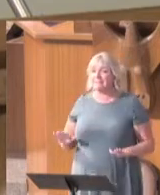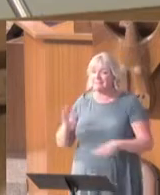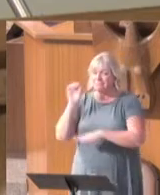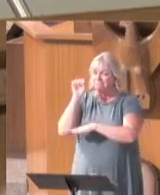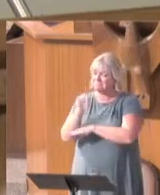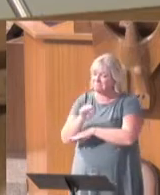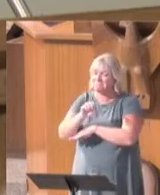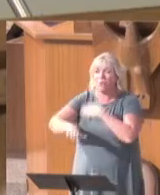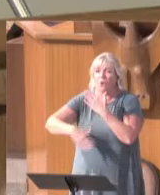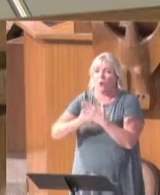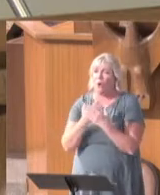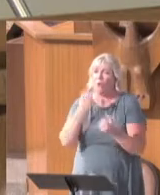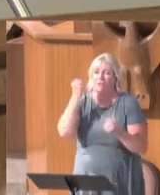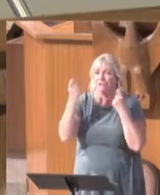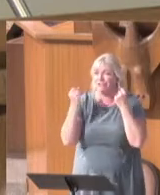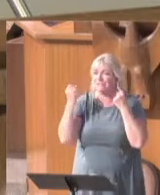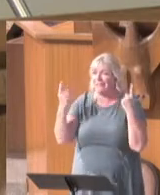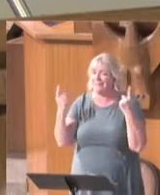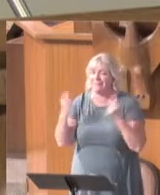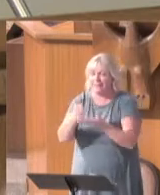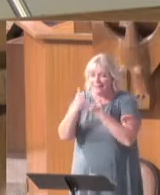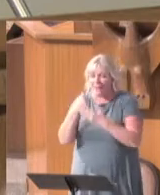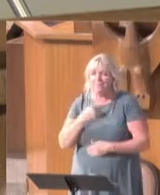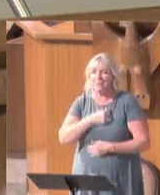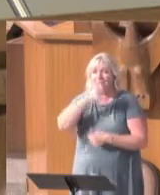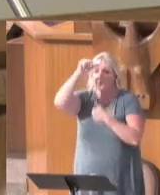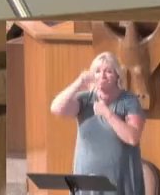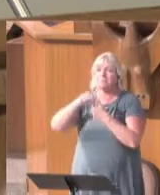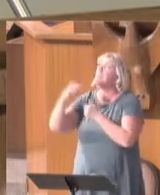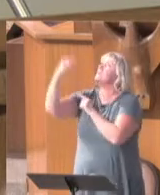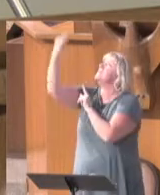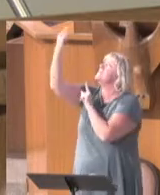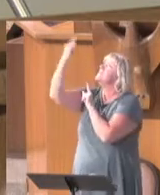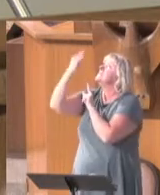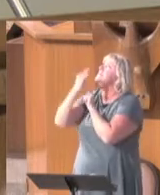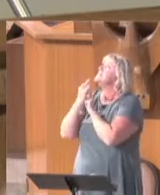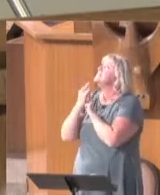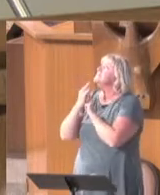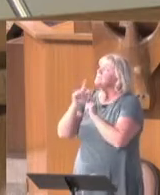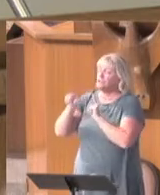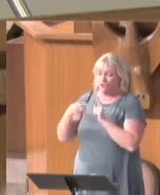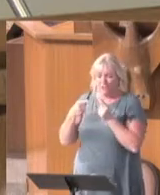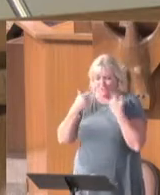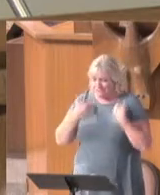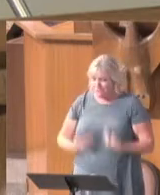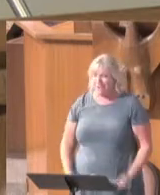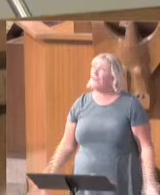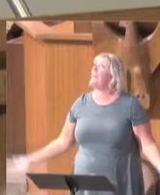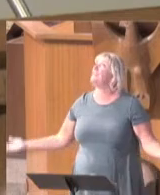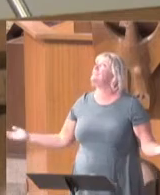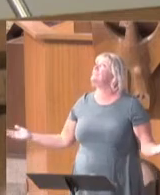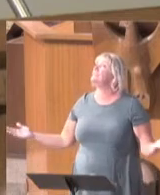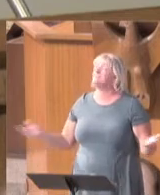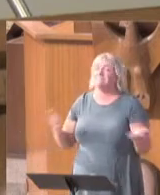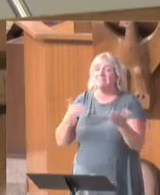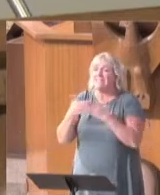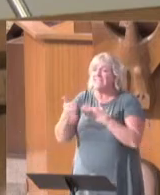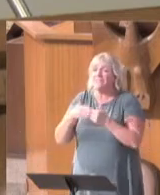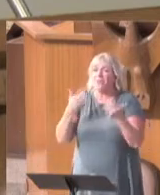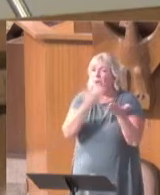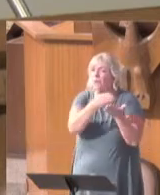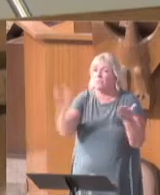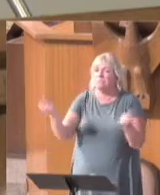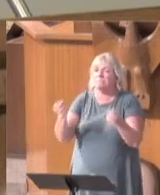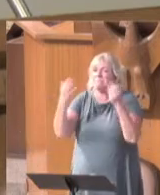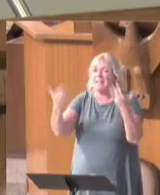all understanding and reminds us that we are loved just as we are, and that despite the countless troubles